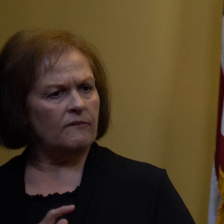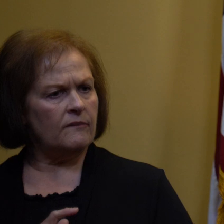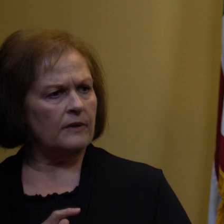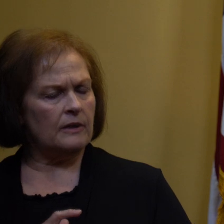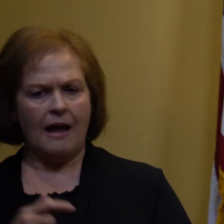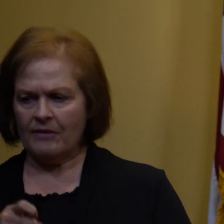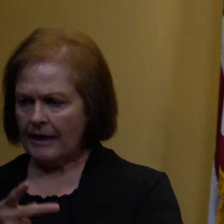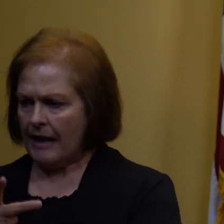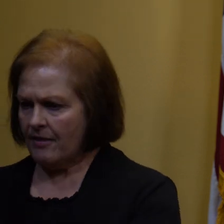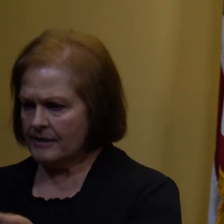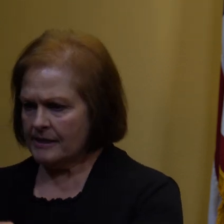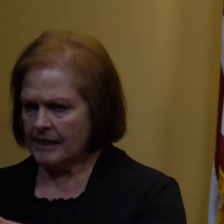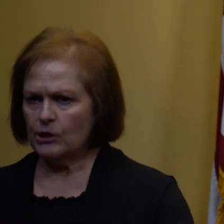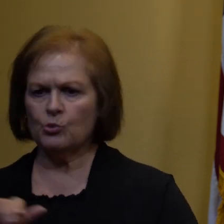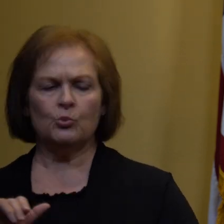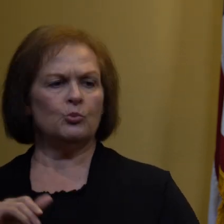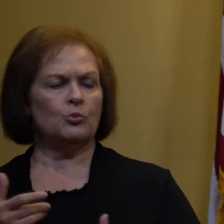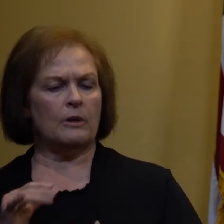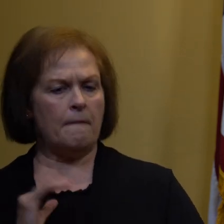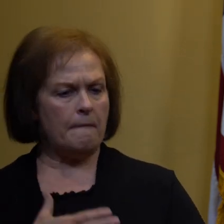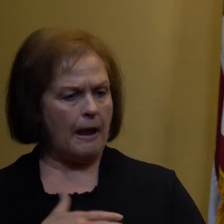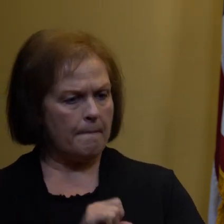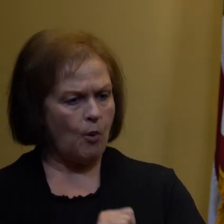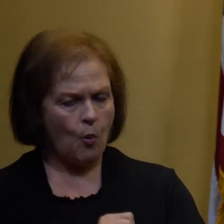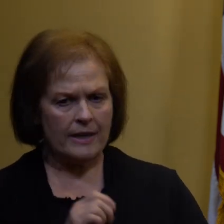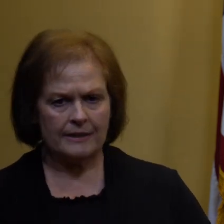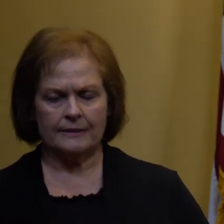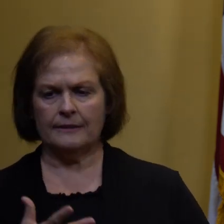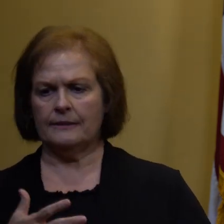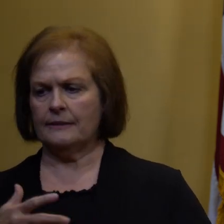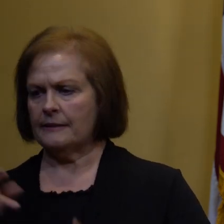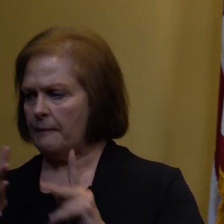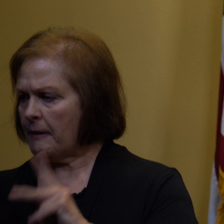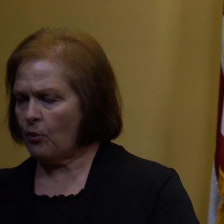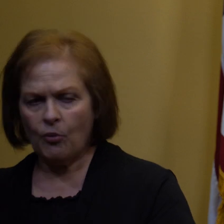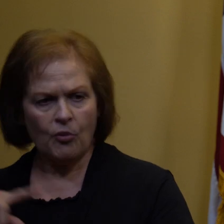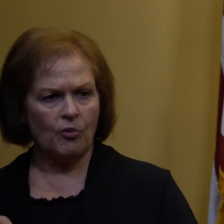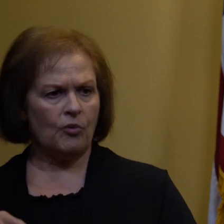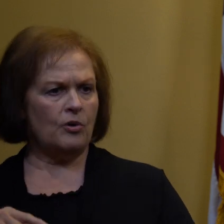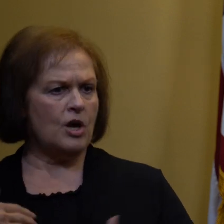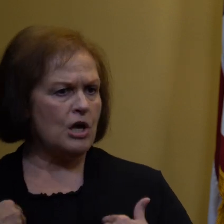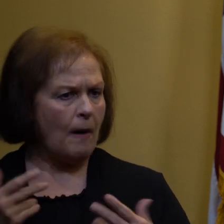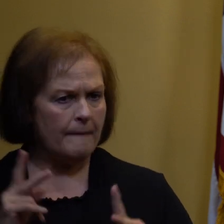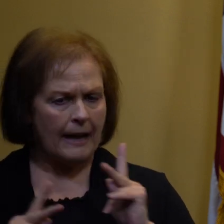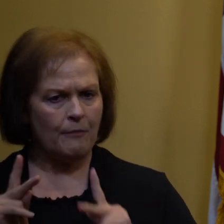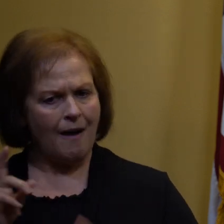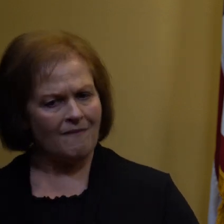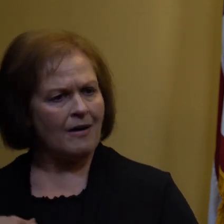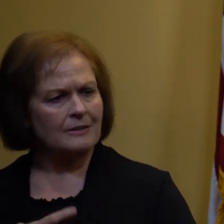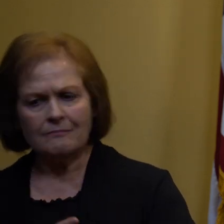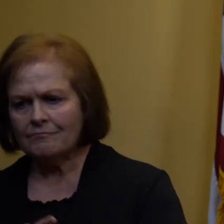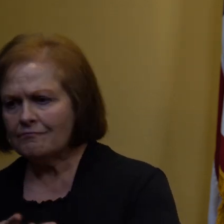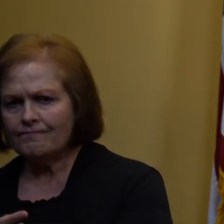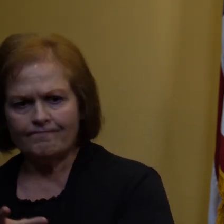care of my city, taking care of my employees, taking care of my residents, taking care of my young people, because